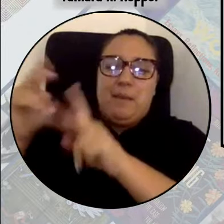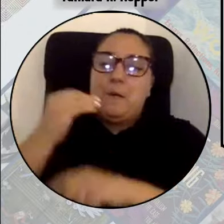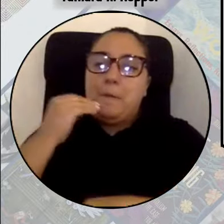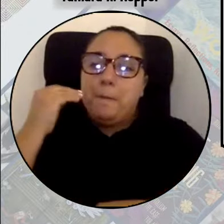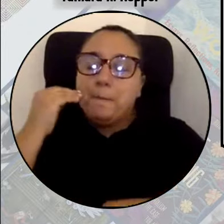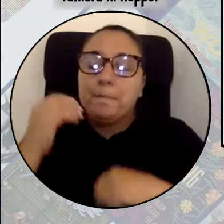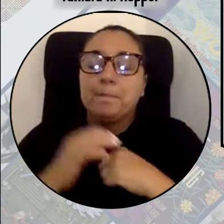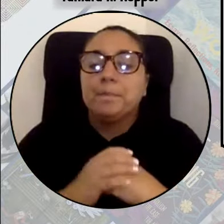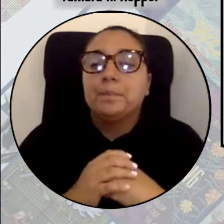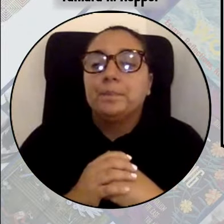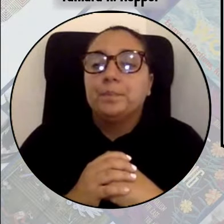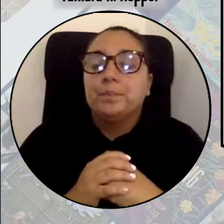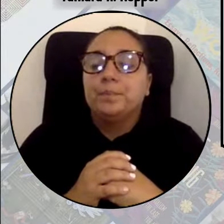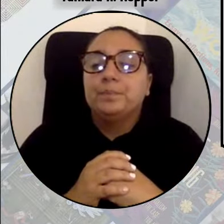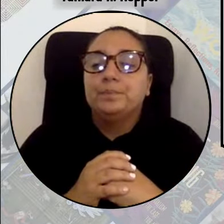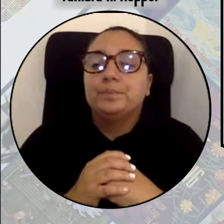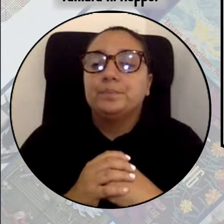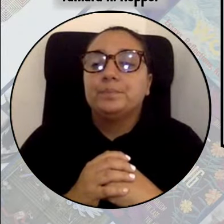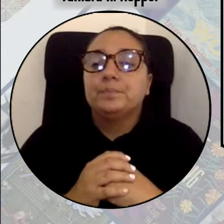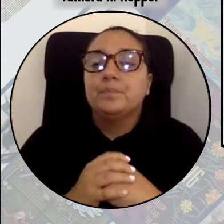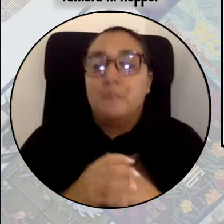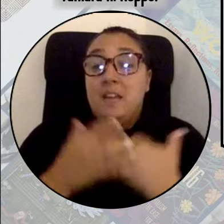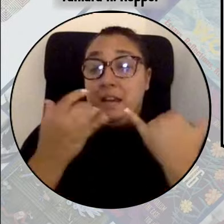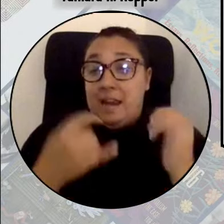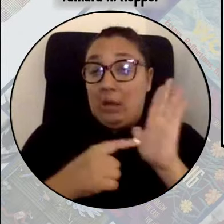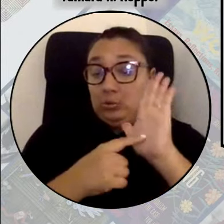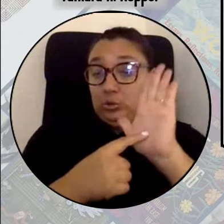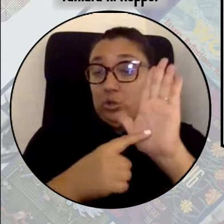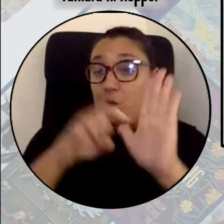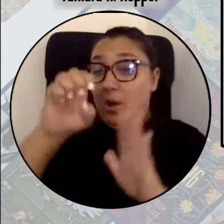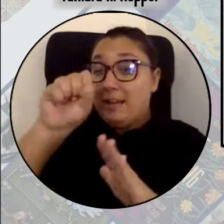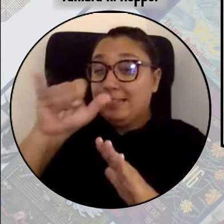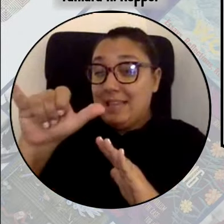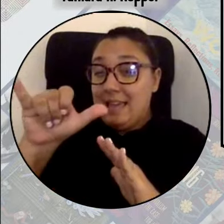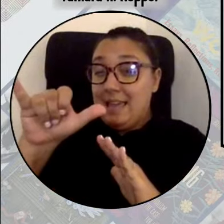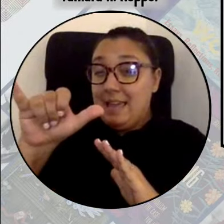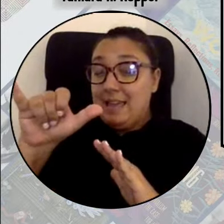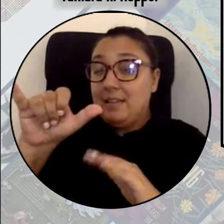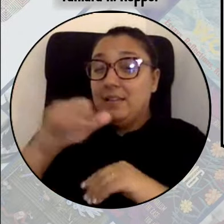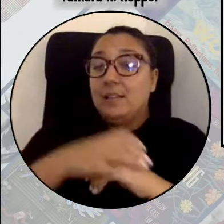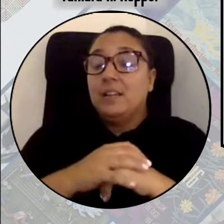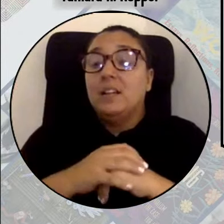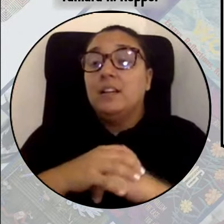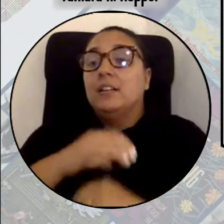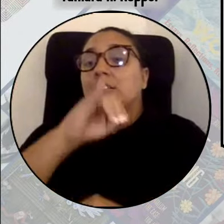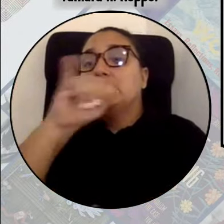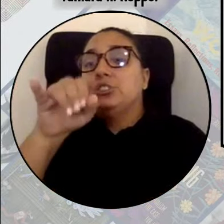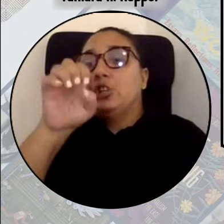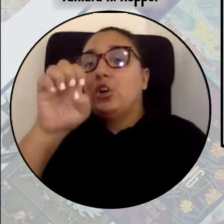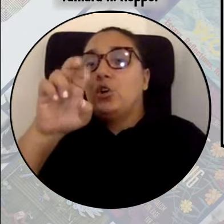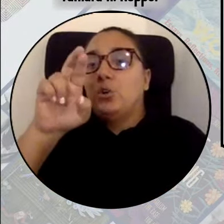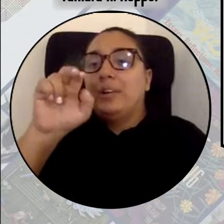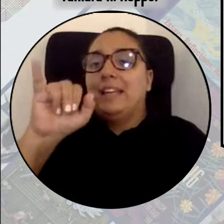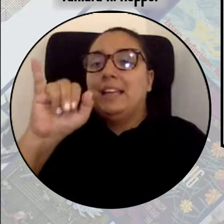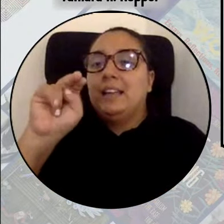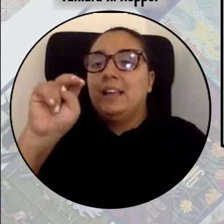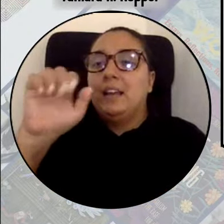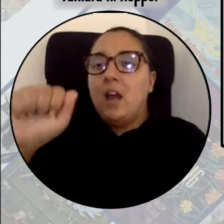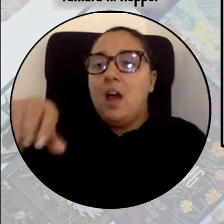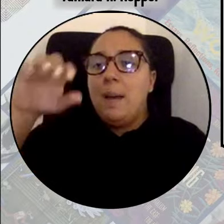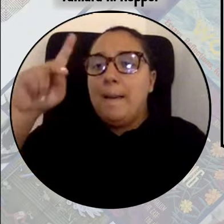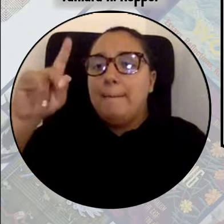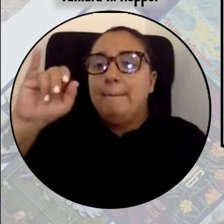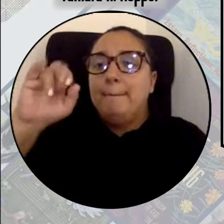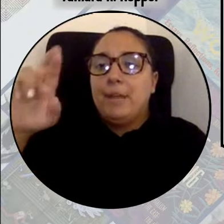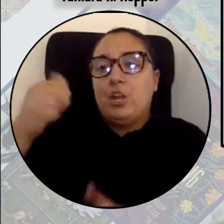who is an anthropologist. And one thing is that we're going to be looking at a